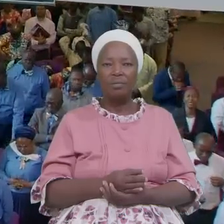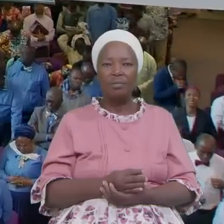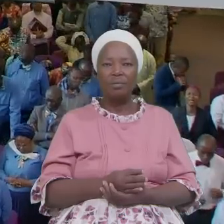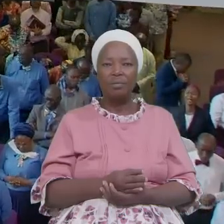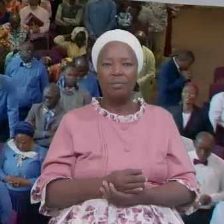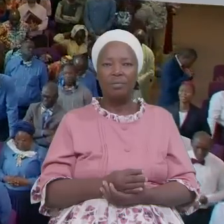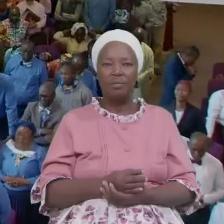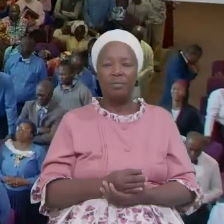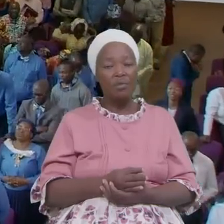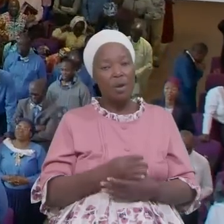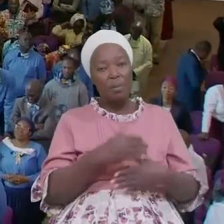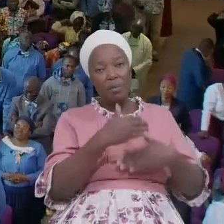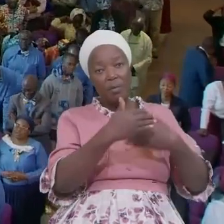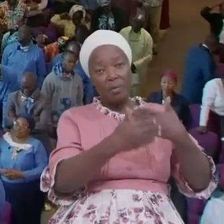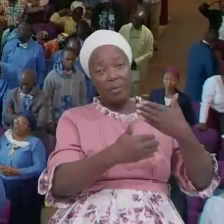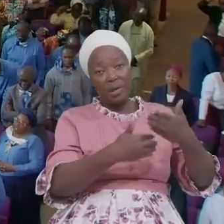Progress.